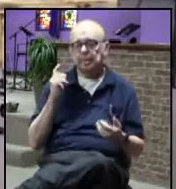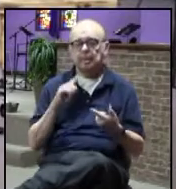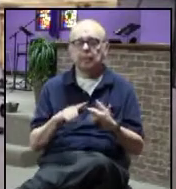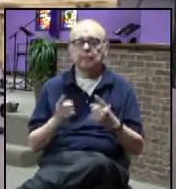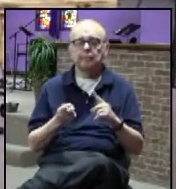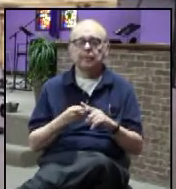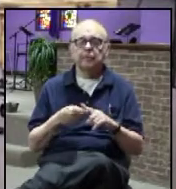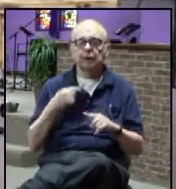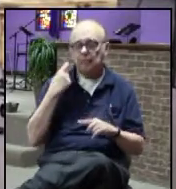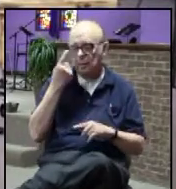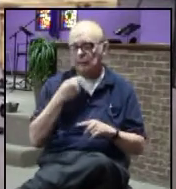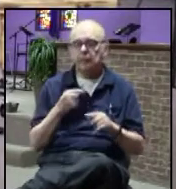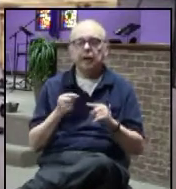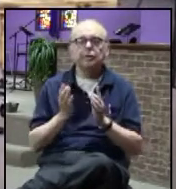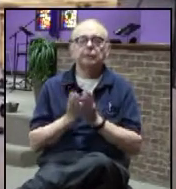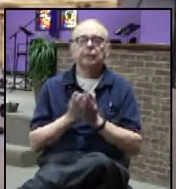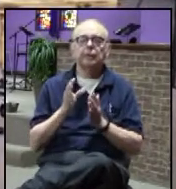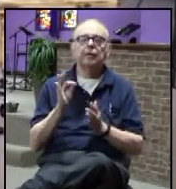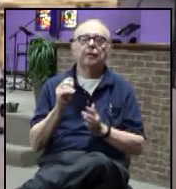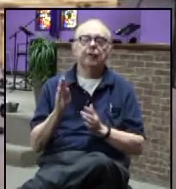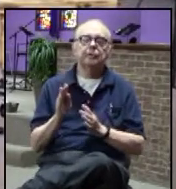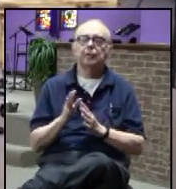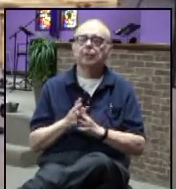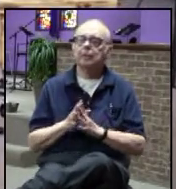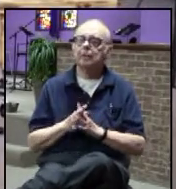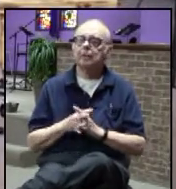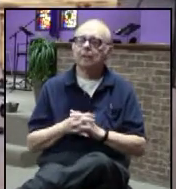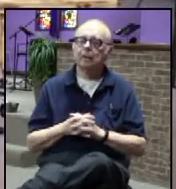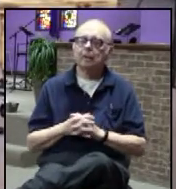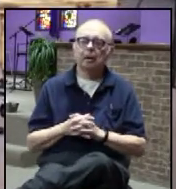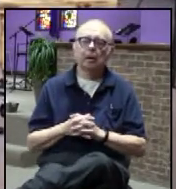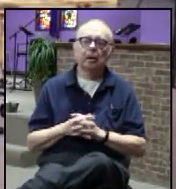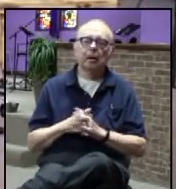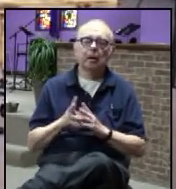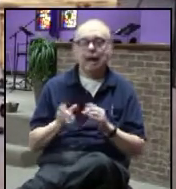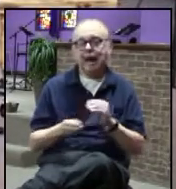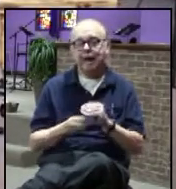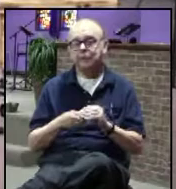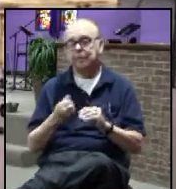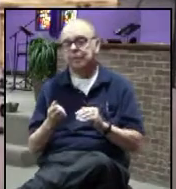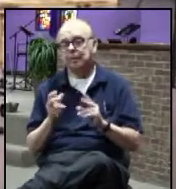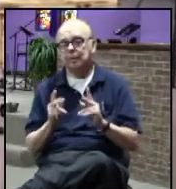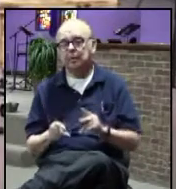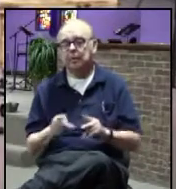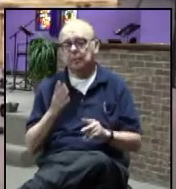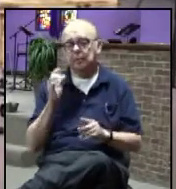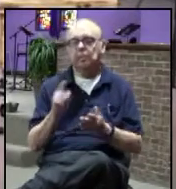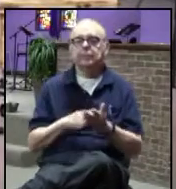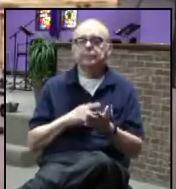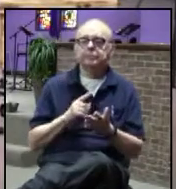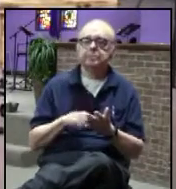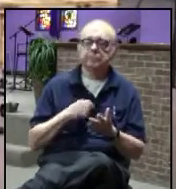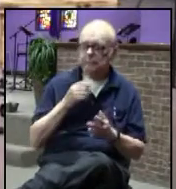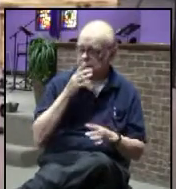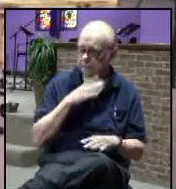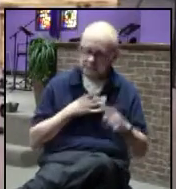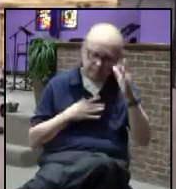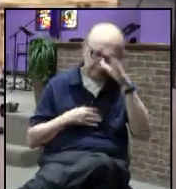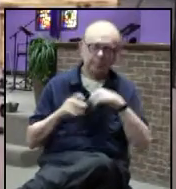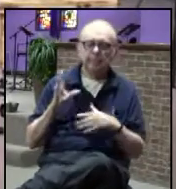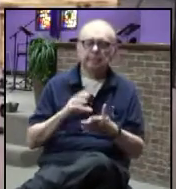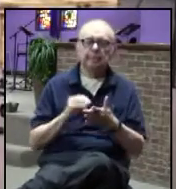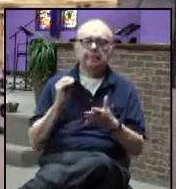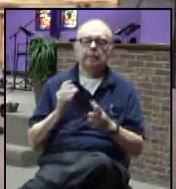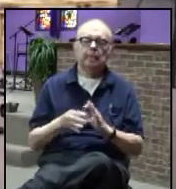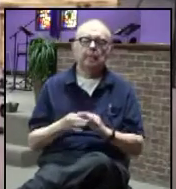on Facebook. Add to another. Because sometimes, ladies and gentlemen, you got to learn